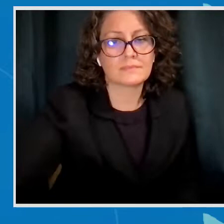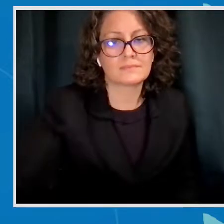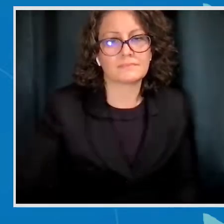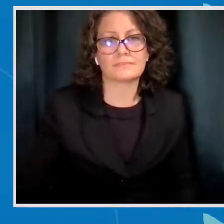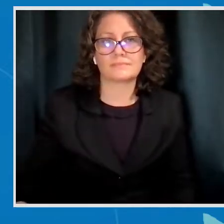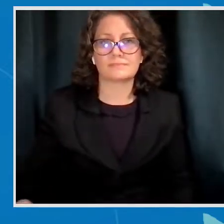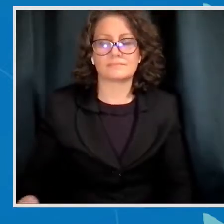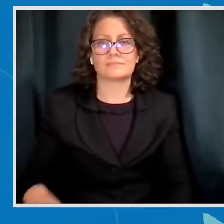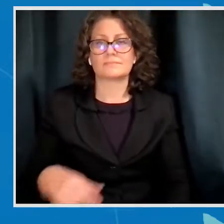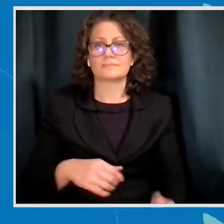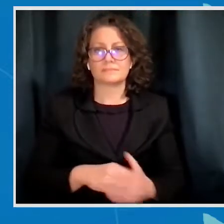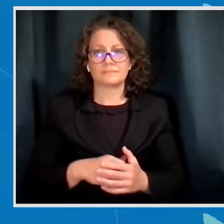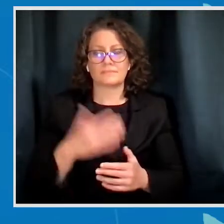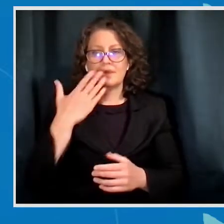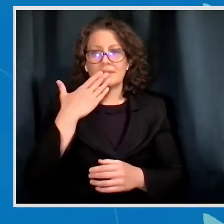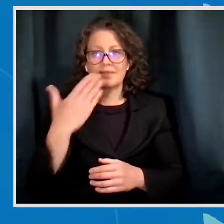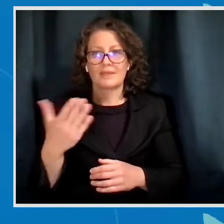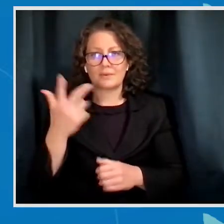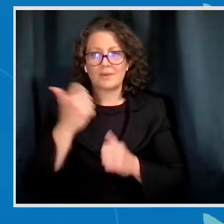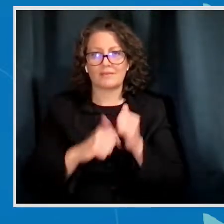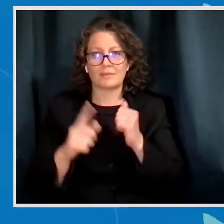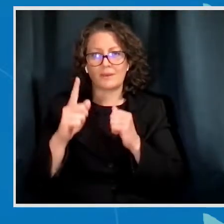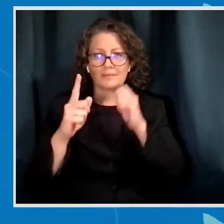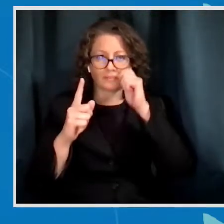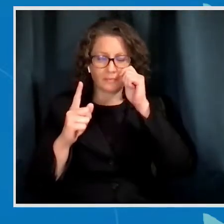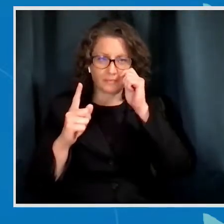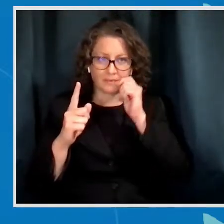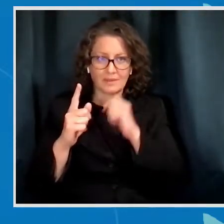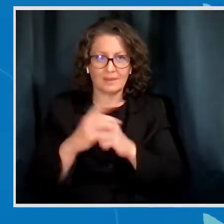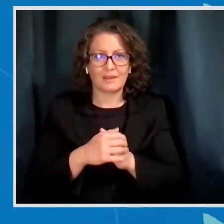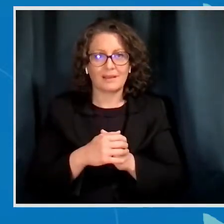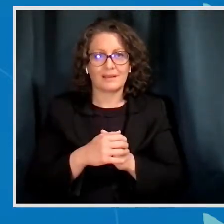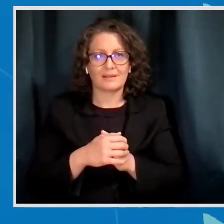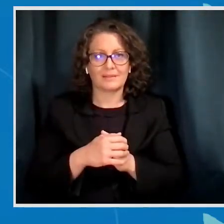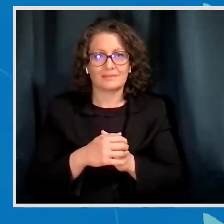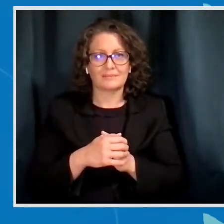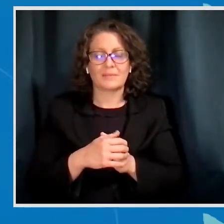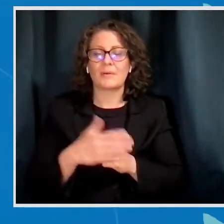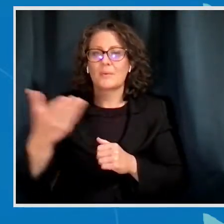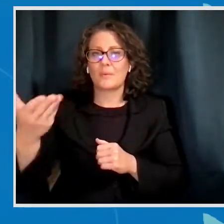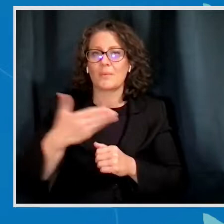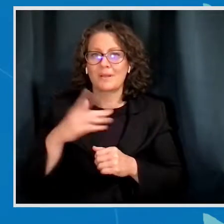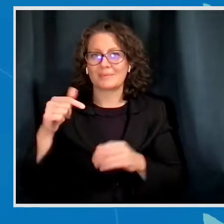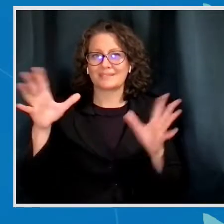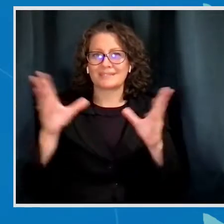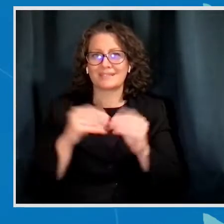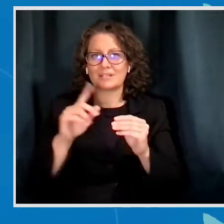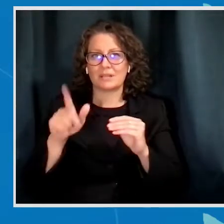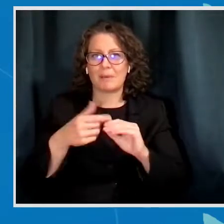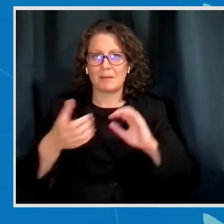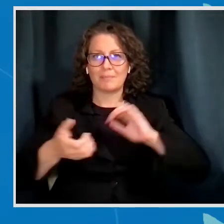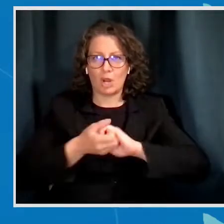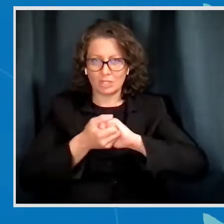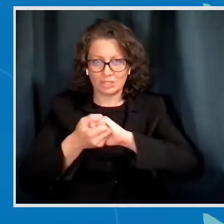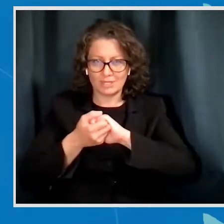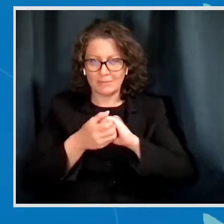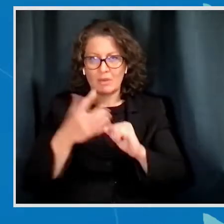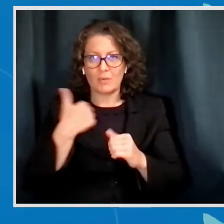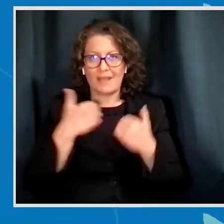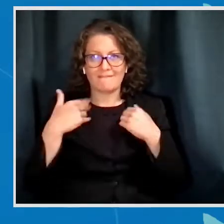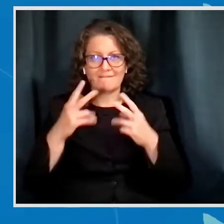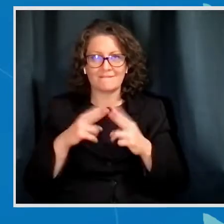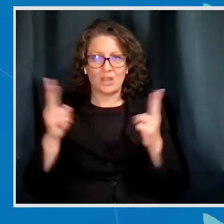Well, thank you, everyone, and welcome to this session on partnership. We've got some very special